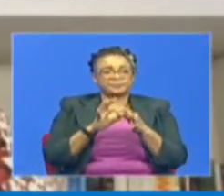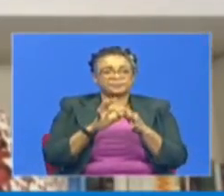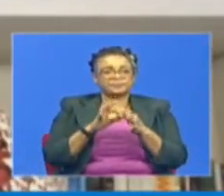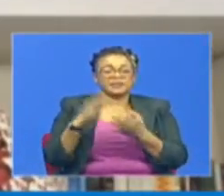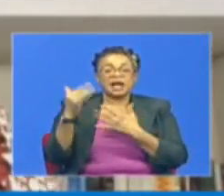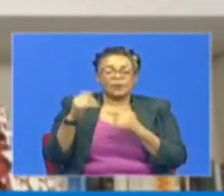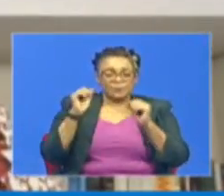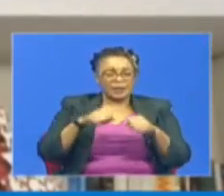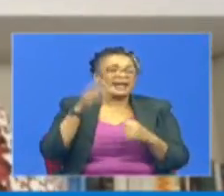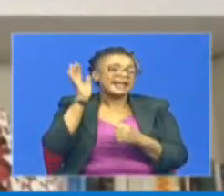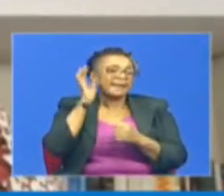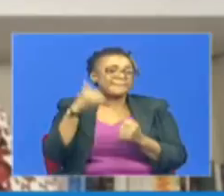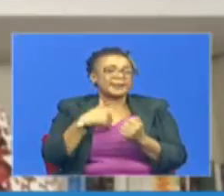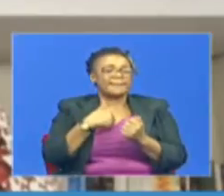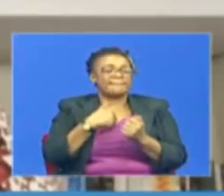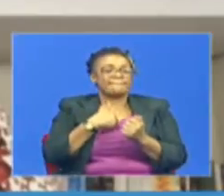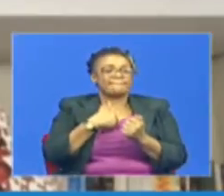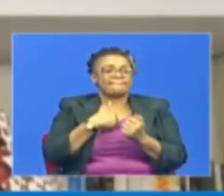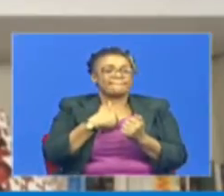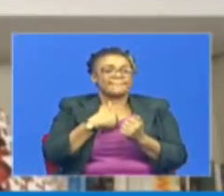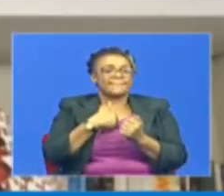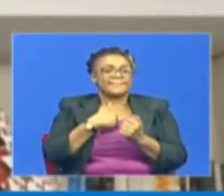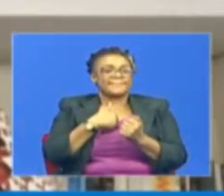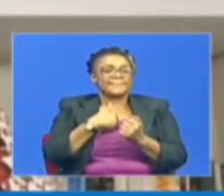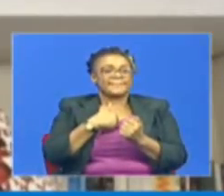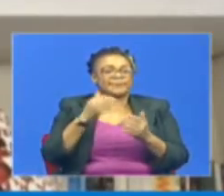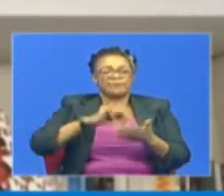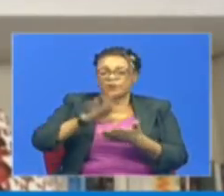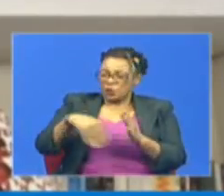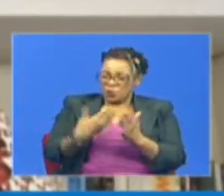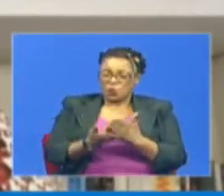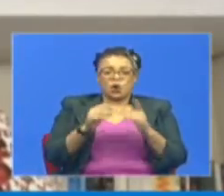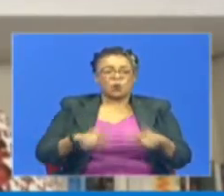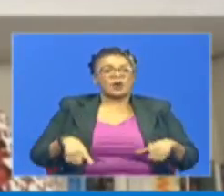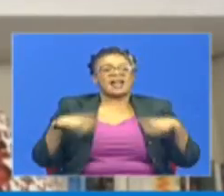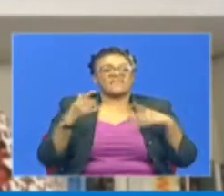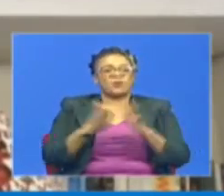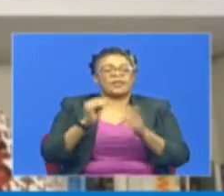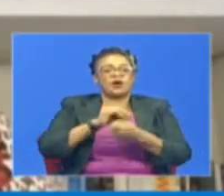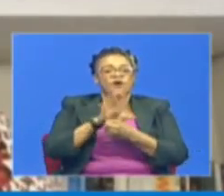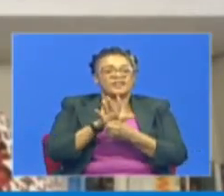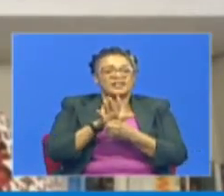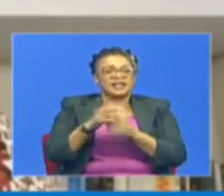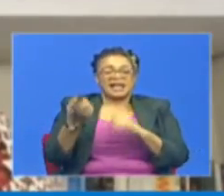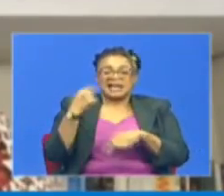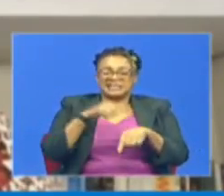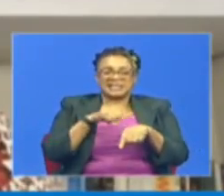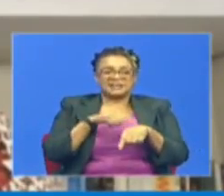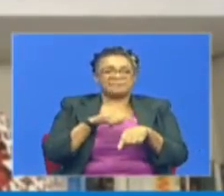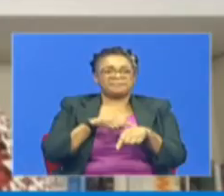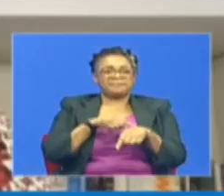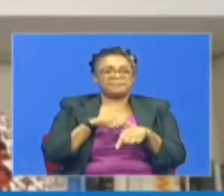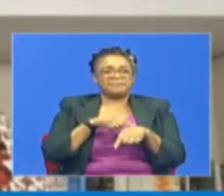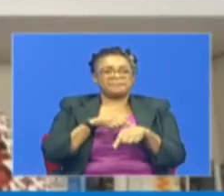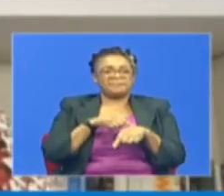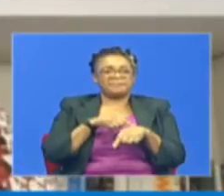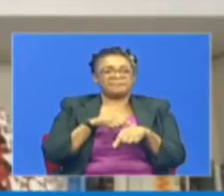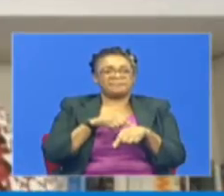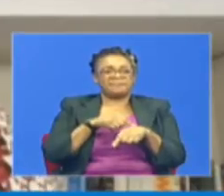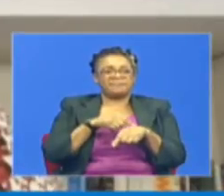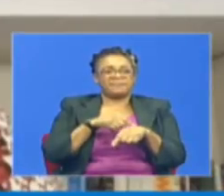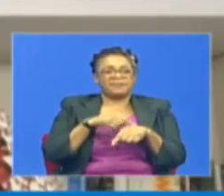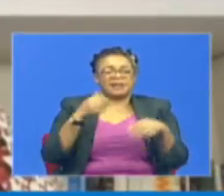very much. I think we are all living with COVID now. The last time we appeared on this program,